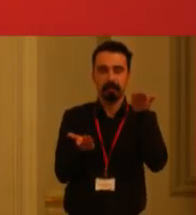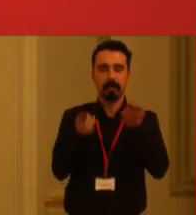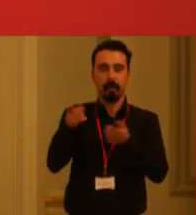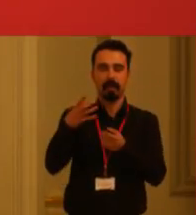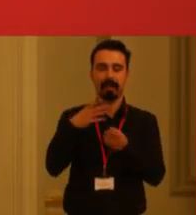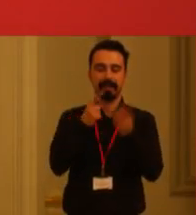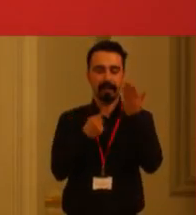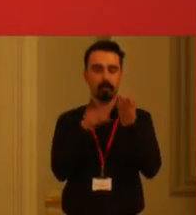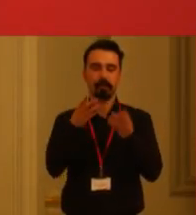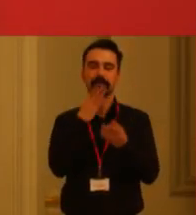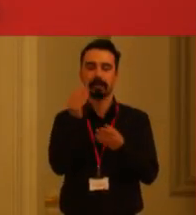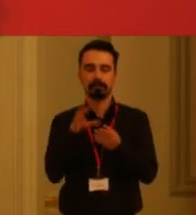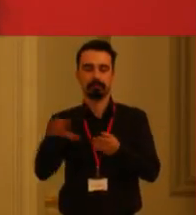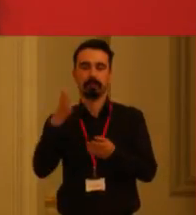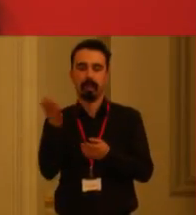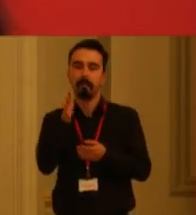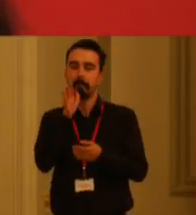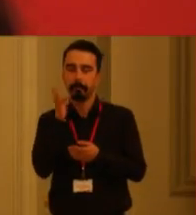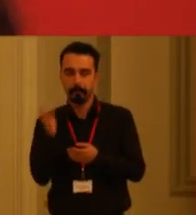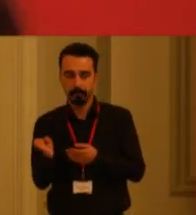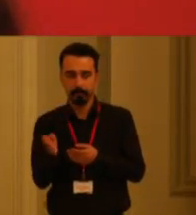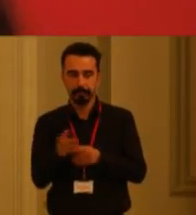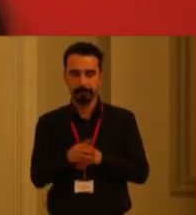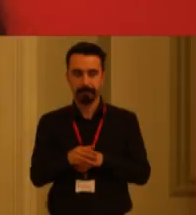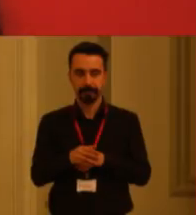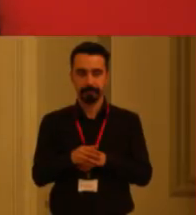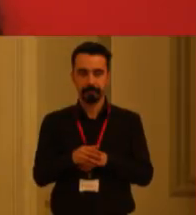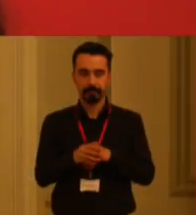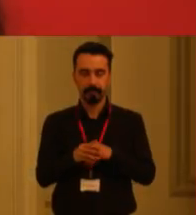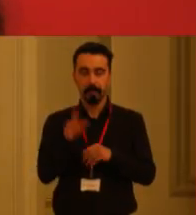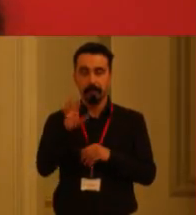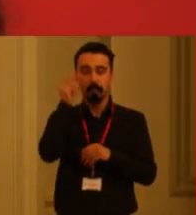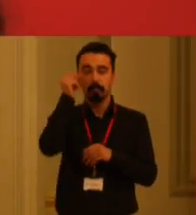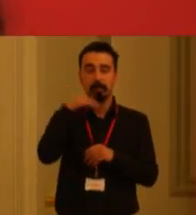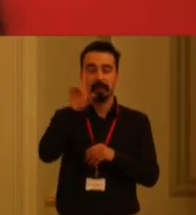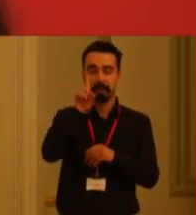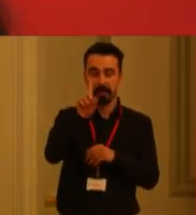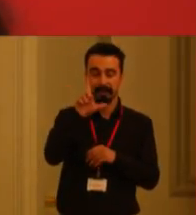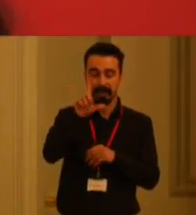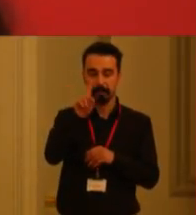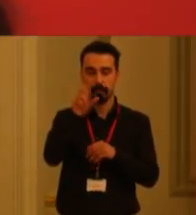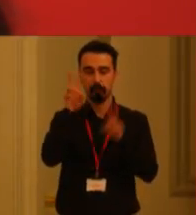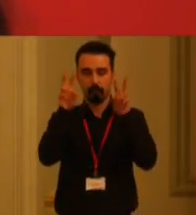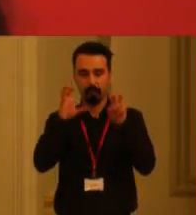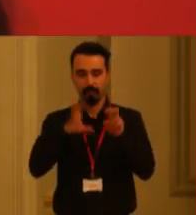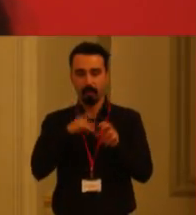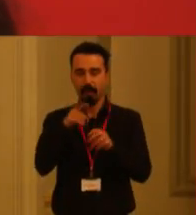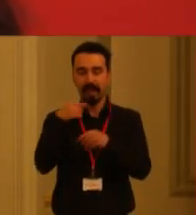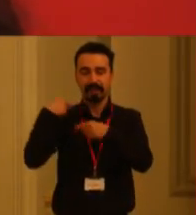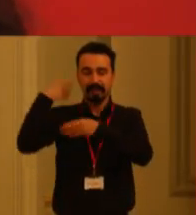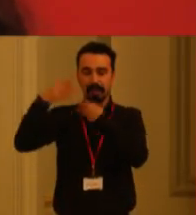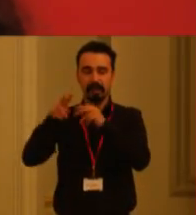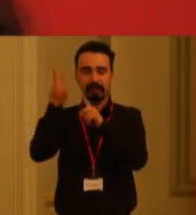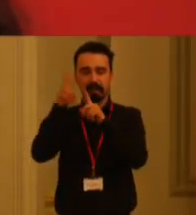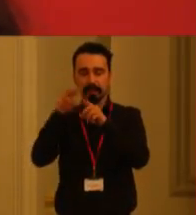when compared with the adults, it is more for the young. We should also not forget the following: that